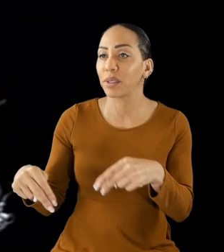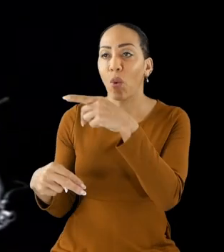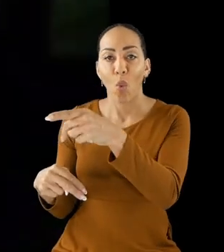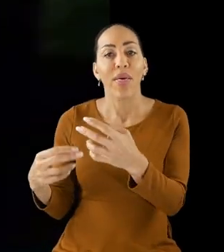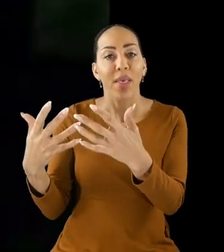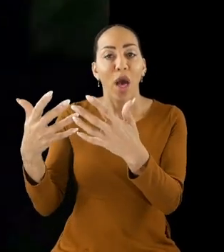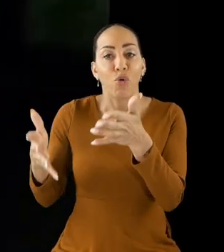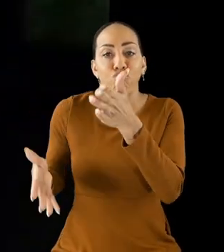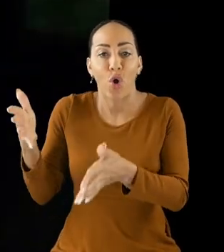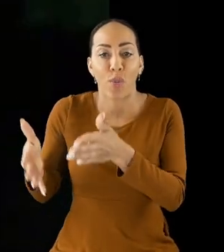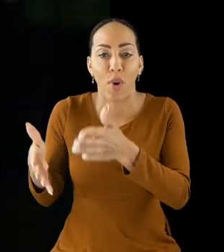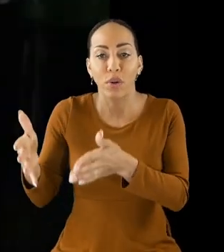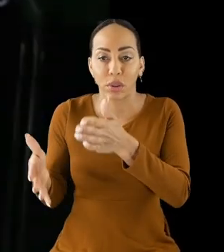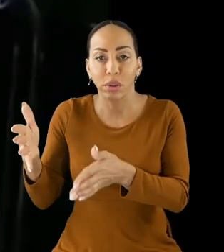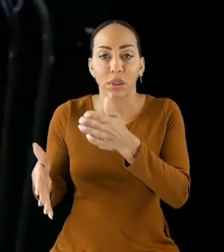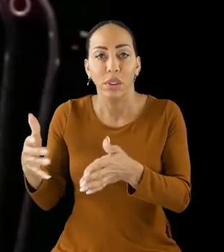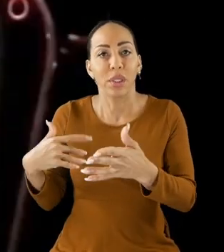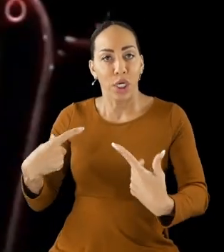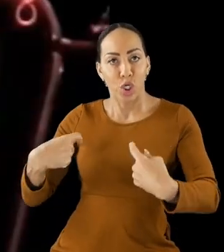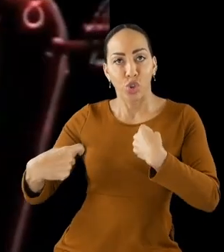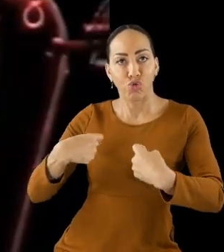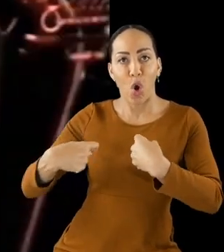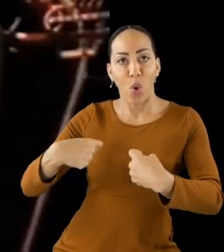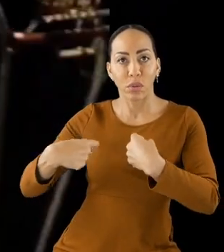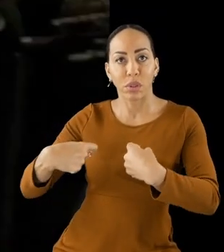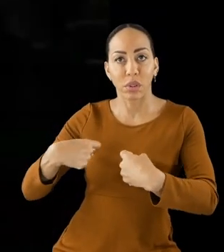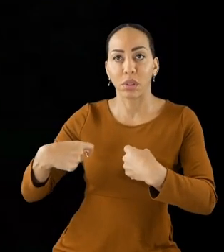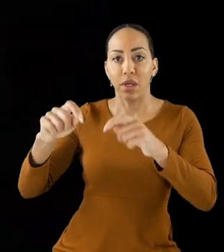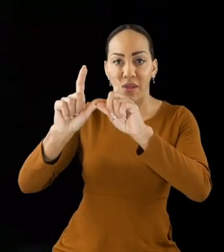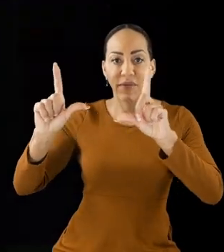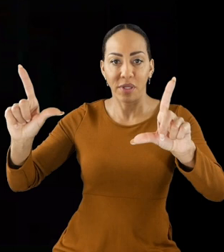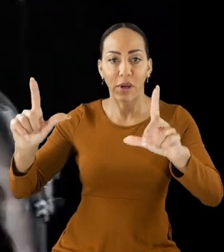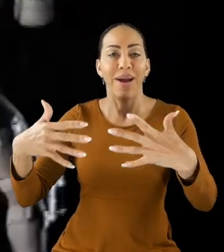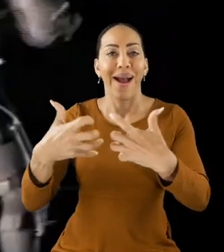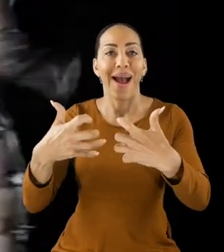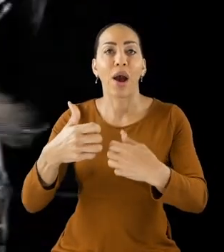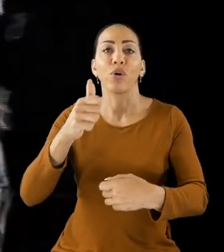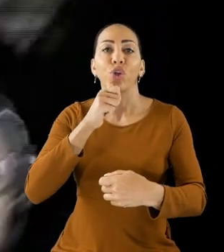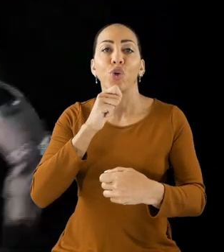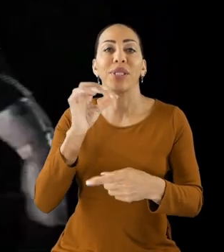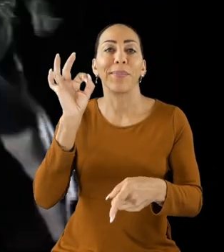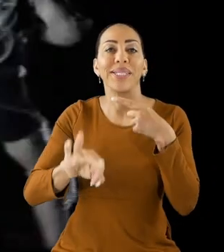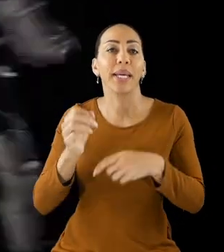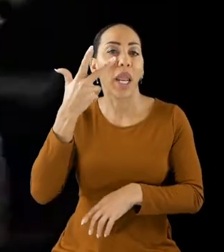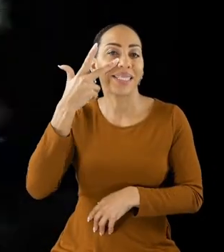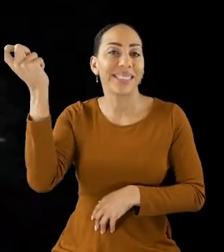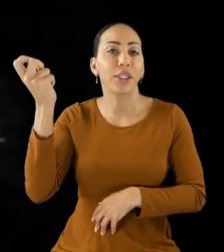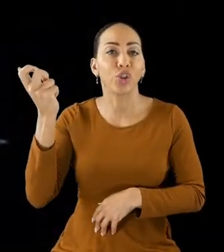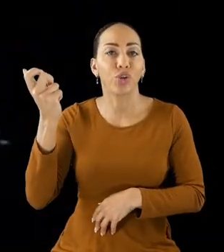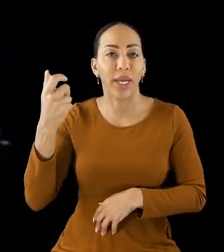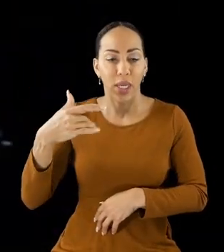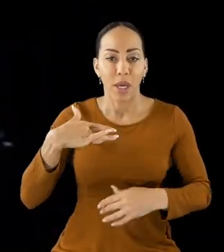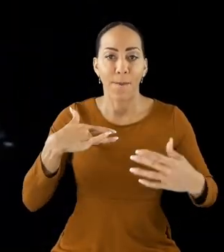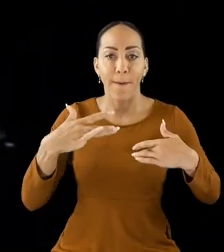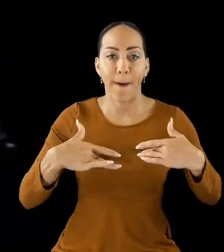and his gestures and movements control all the video and animated screen sequences using body sensors attached to an